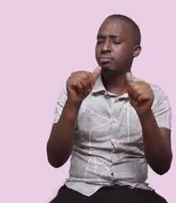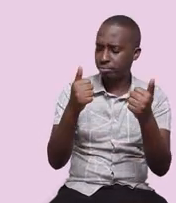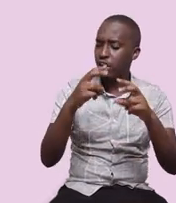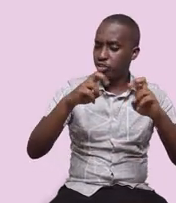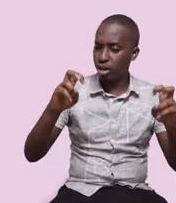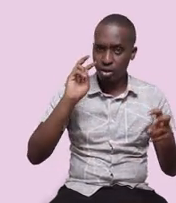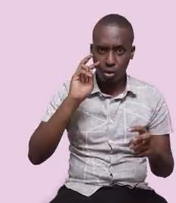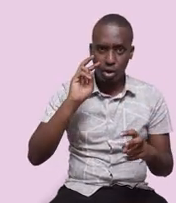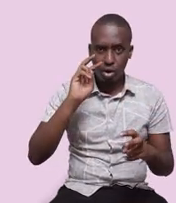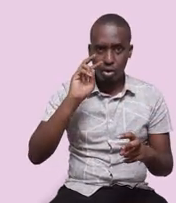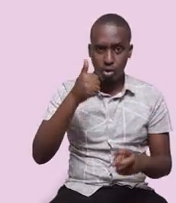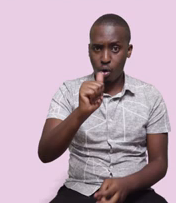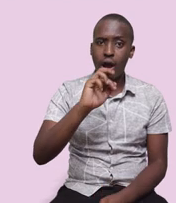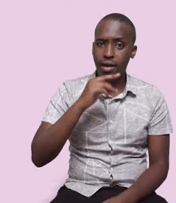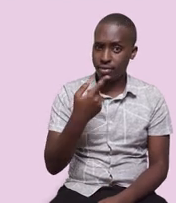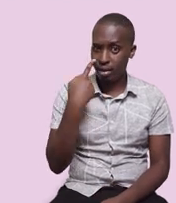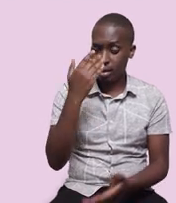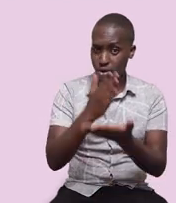your answer is correct again.